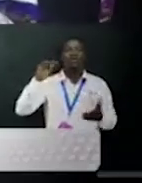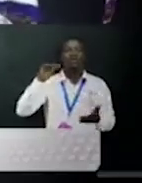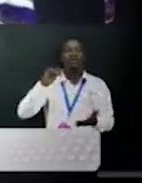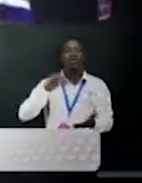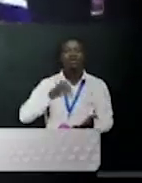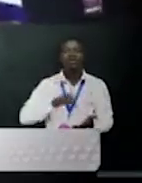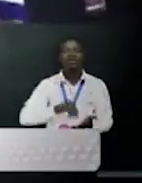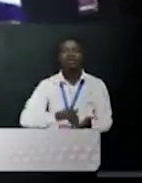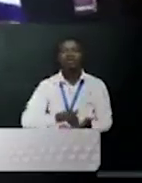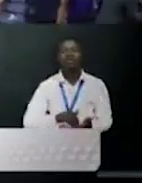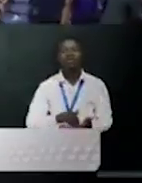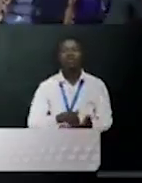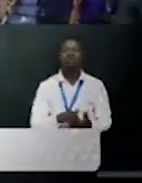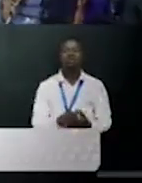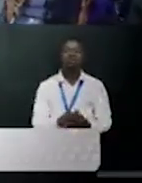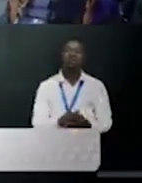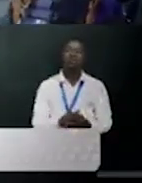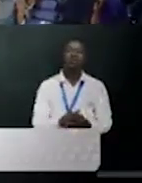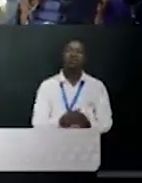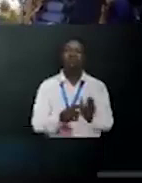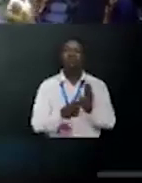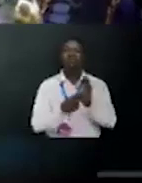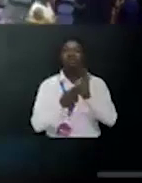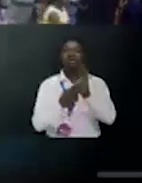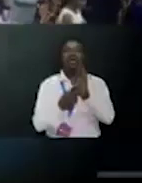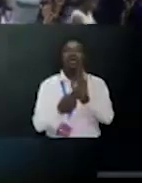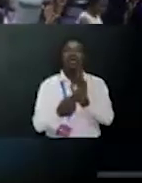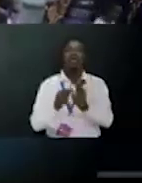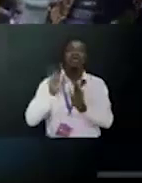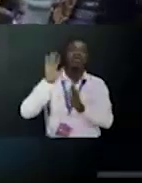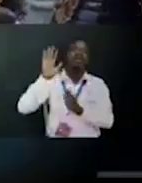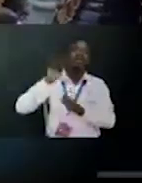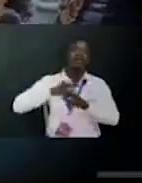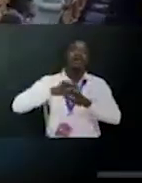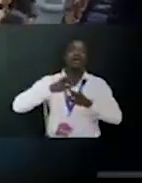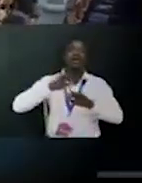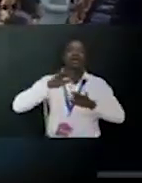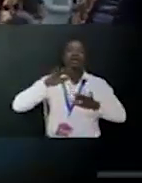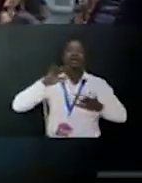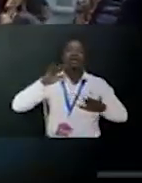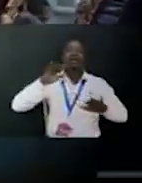Yeah.